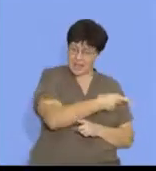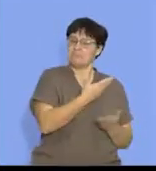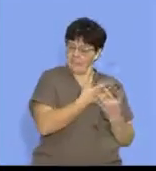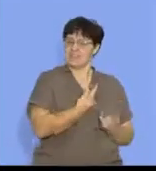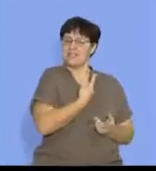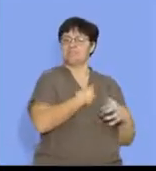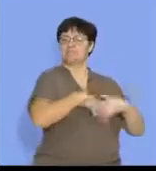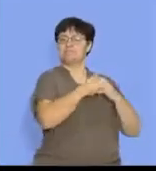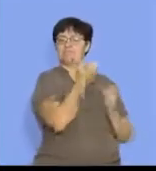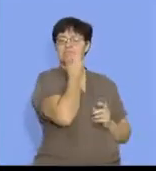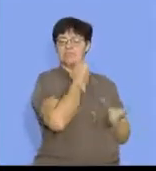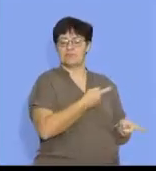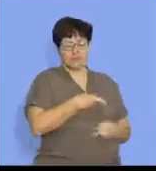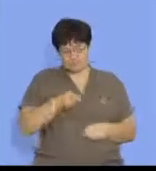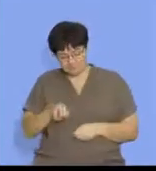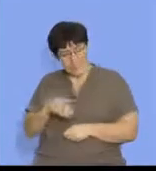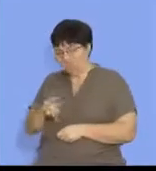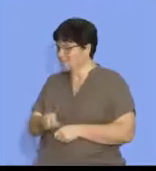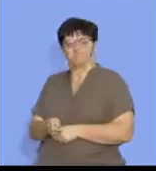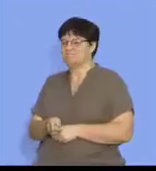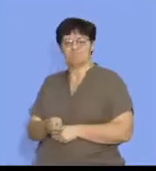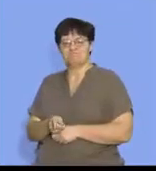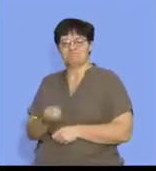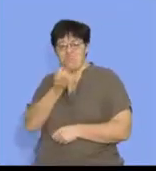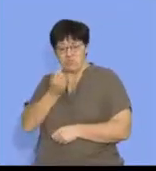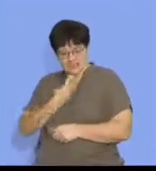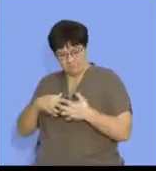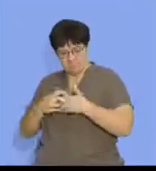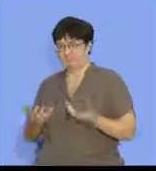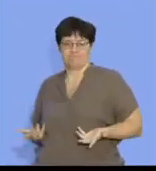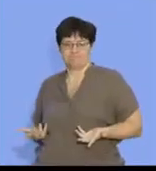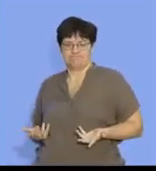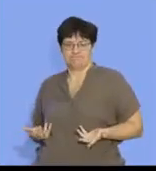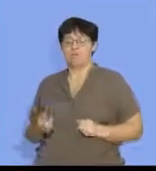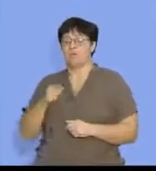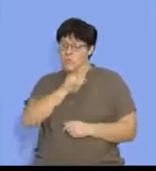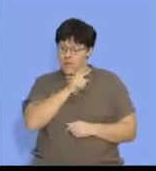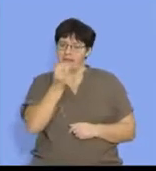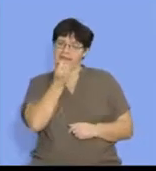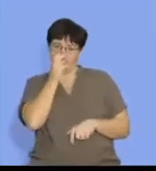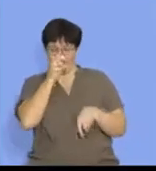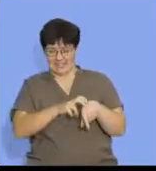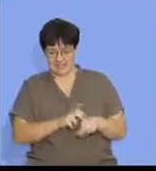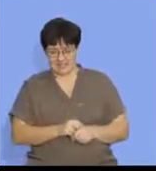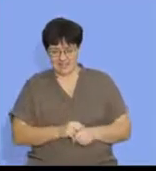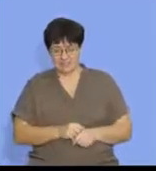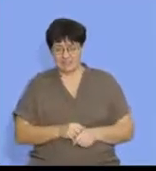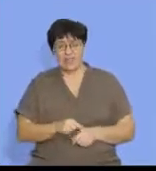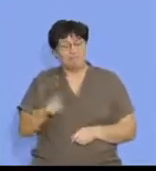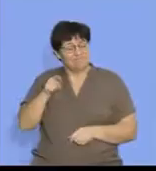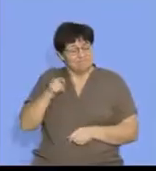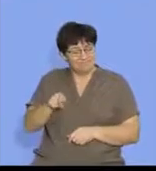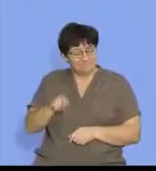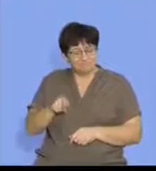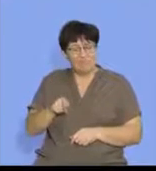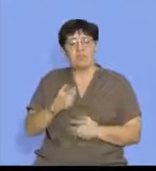part cannot make its food. All right, so it needs to eat. So basically what the protozoa, they're going to